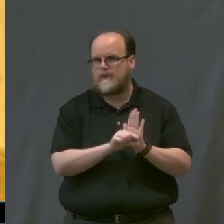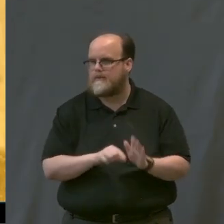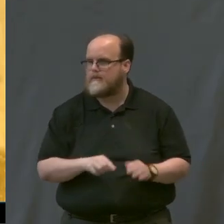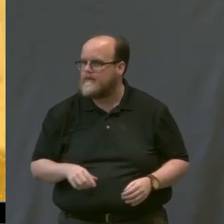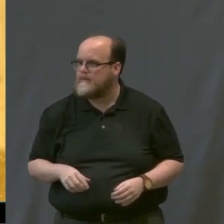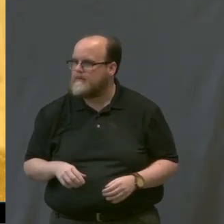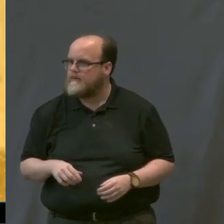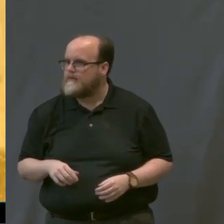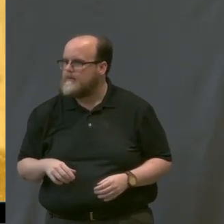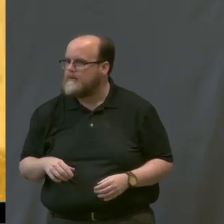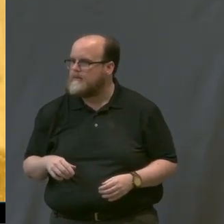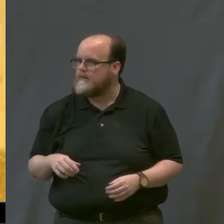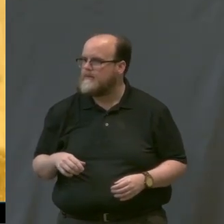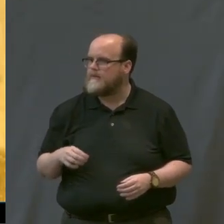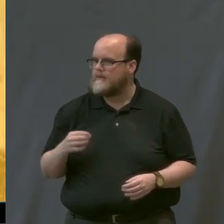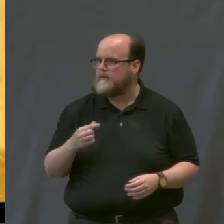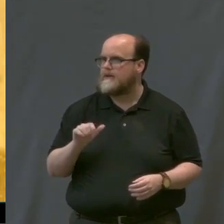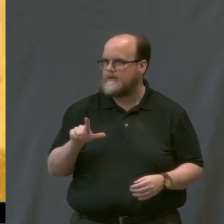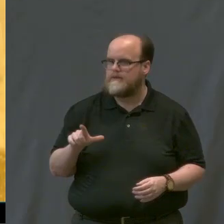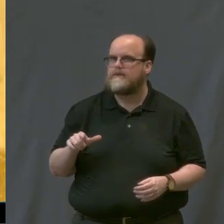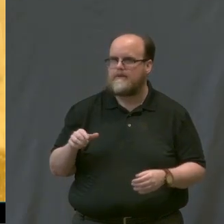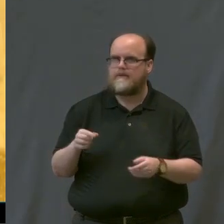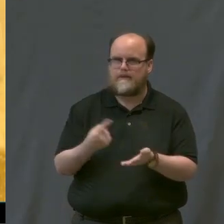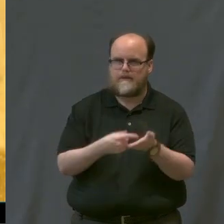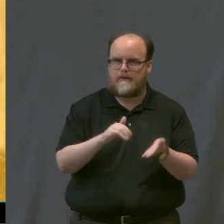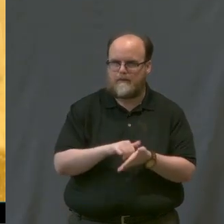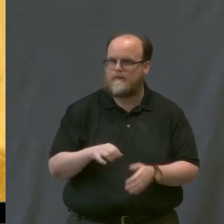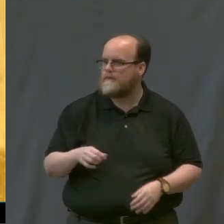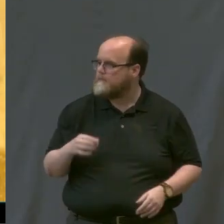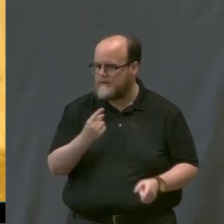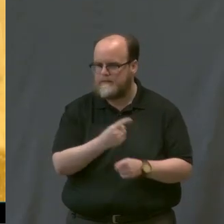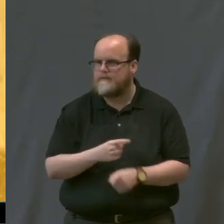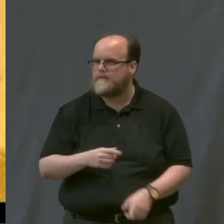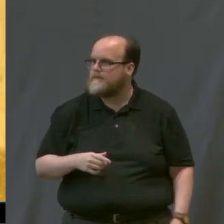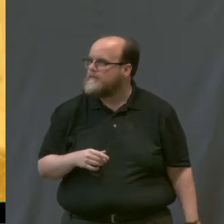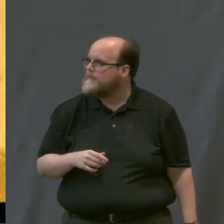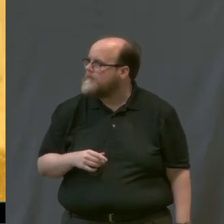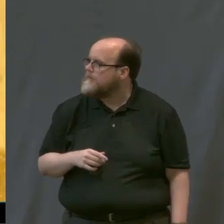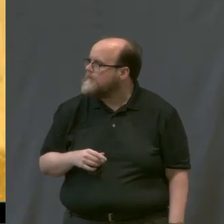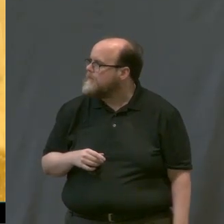Yeah. Mm-hmm. Yep.